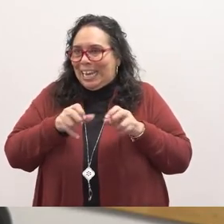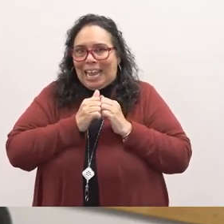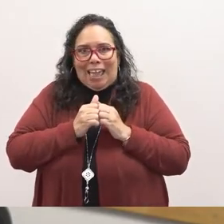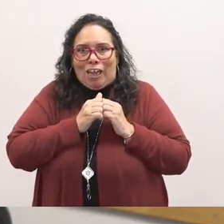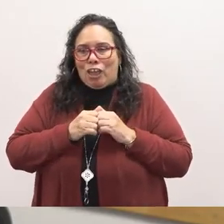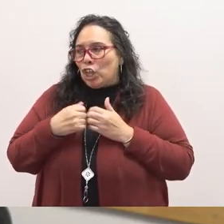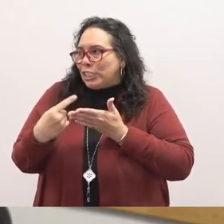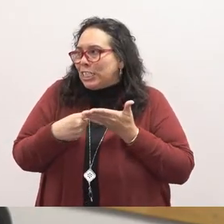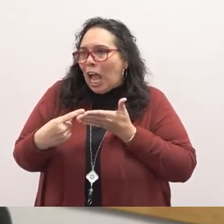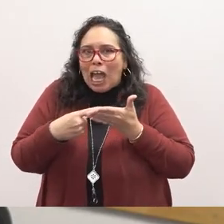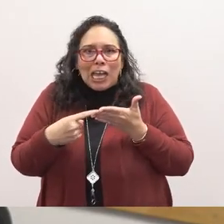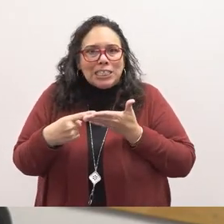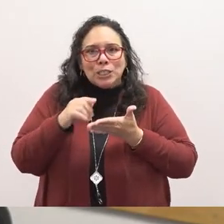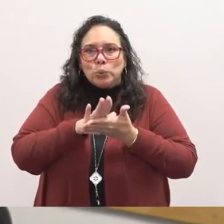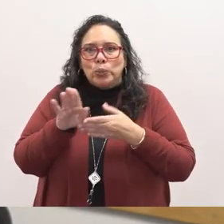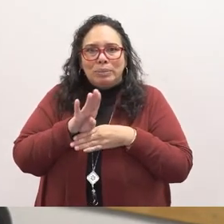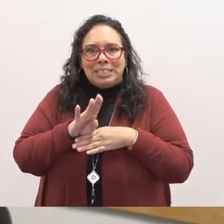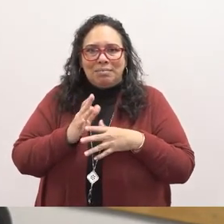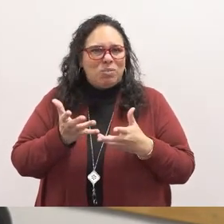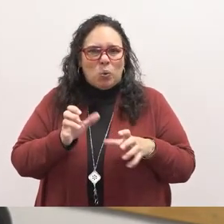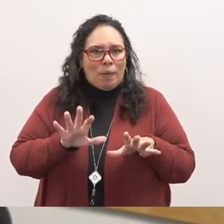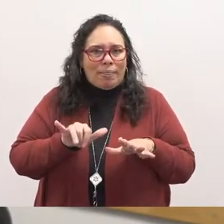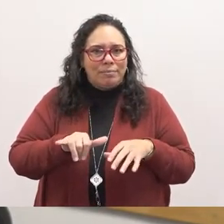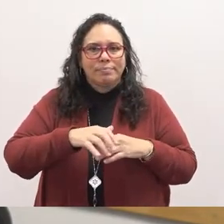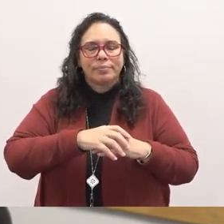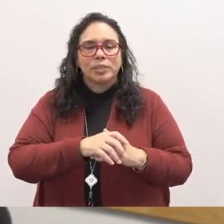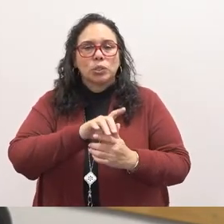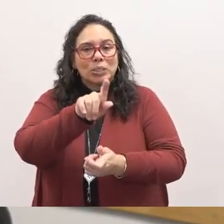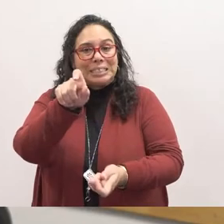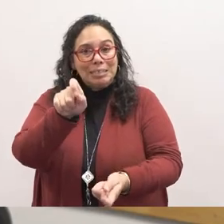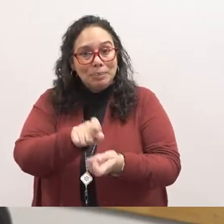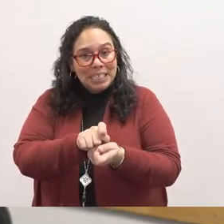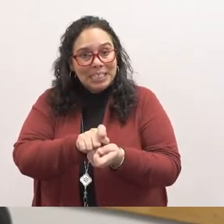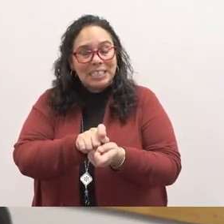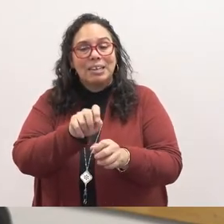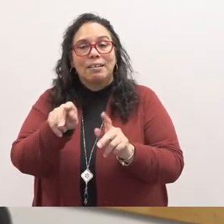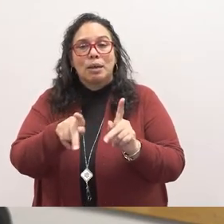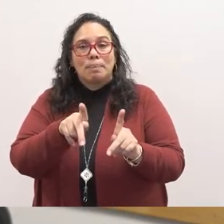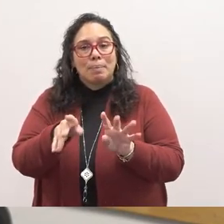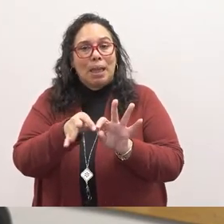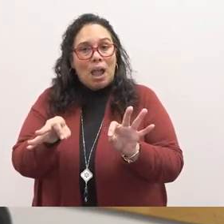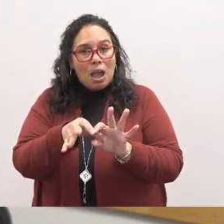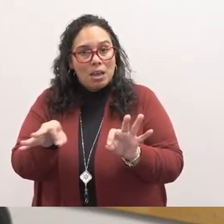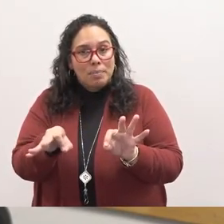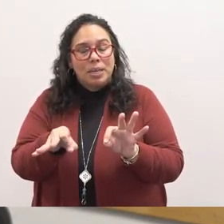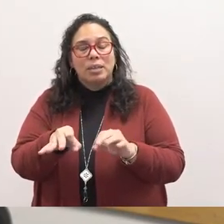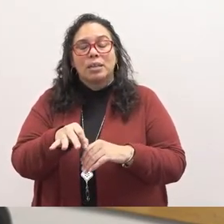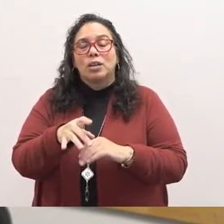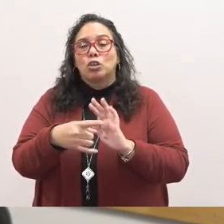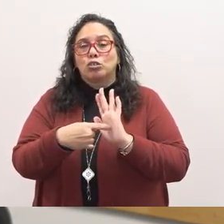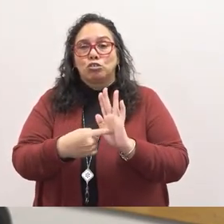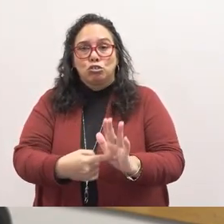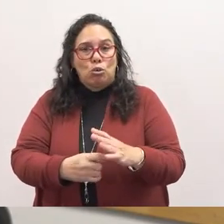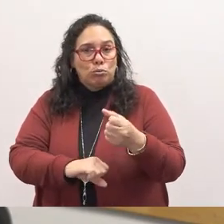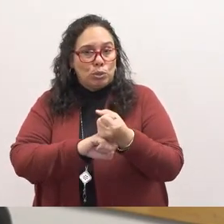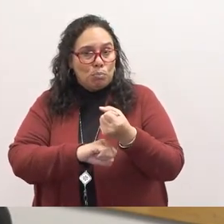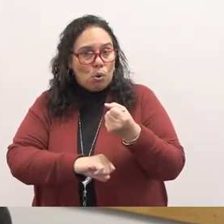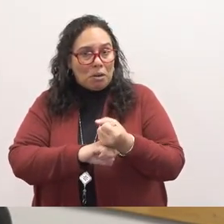and start talking about school business, right? So it's specifically for public comment or to be there to show your support